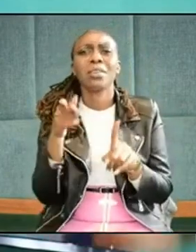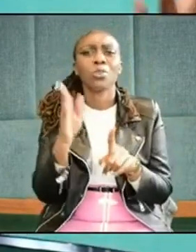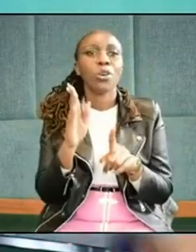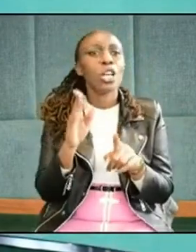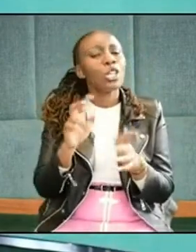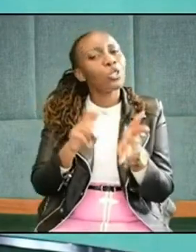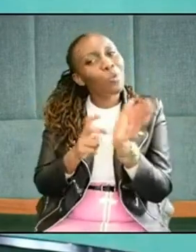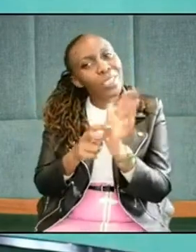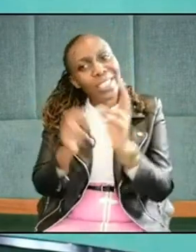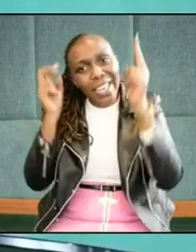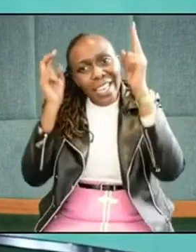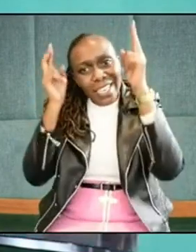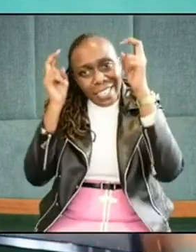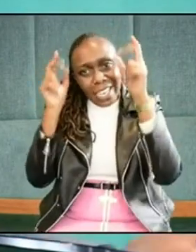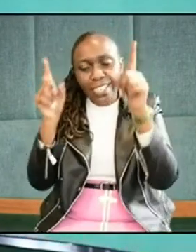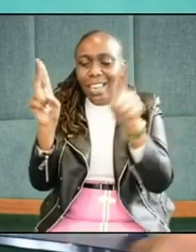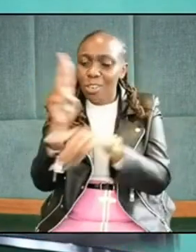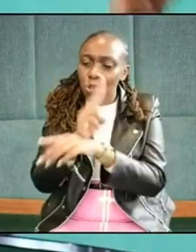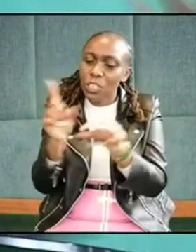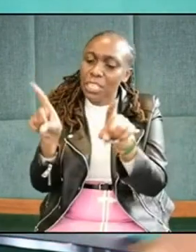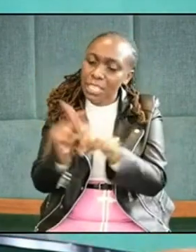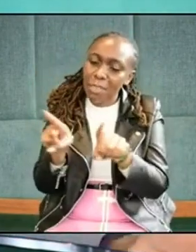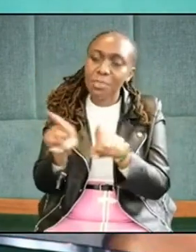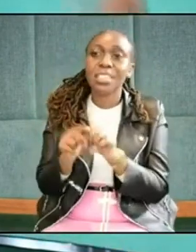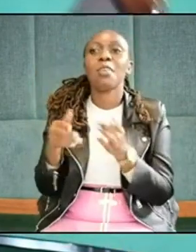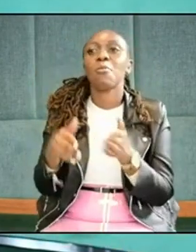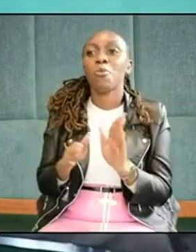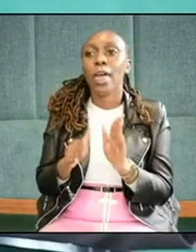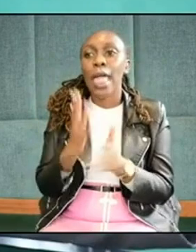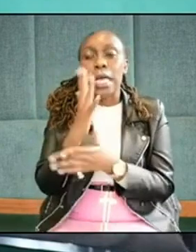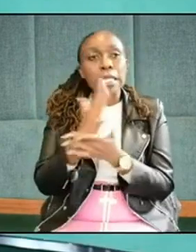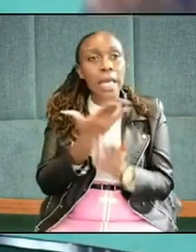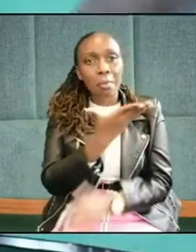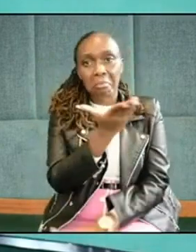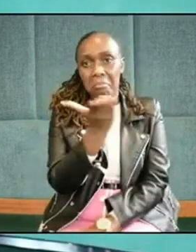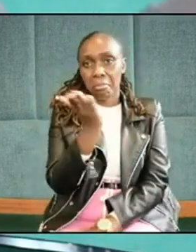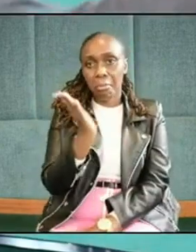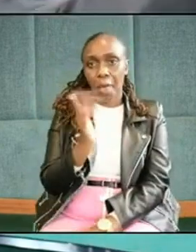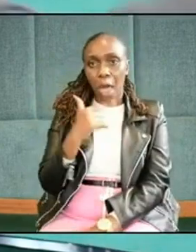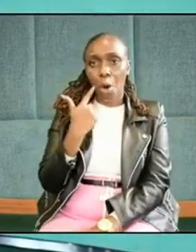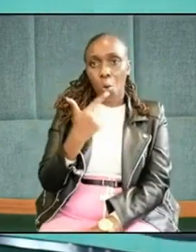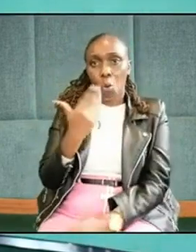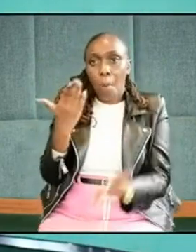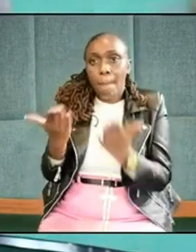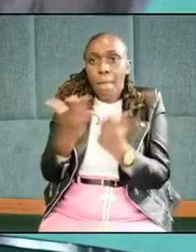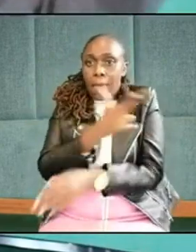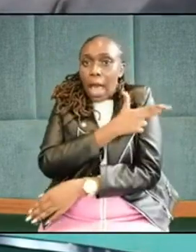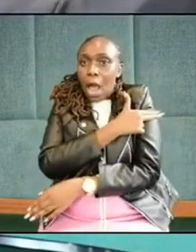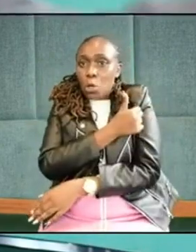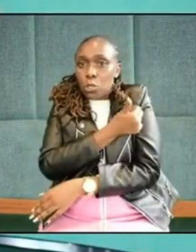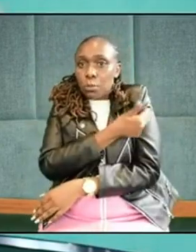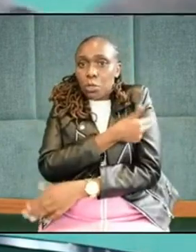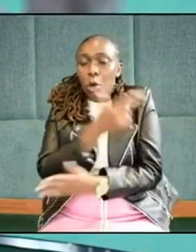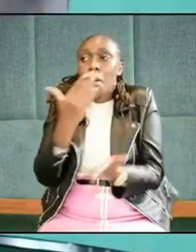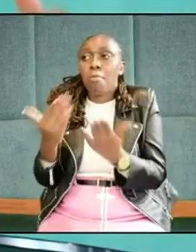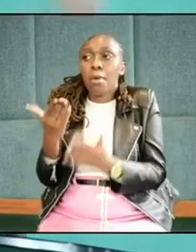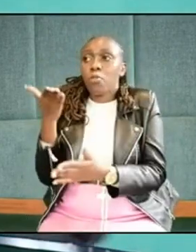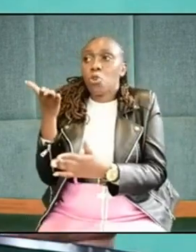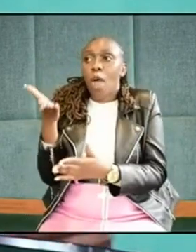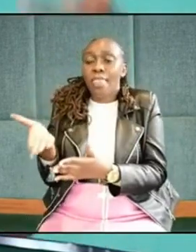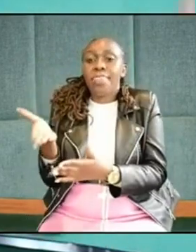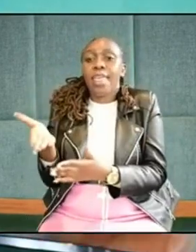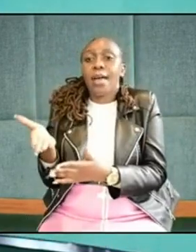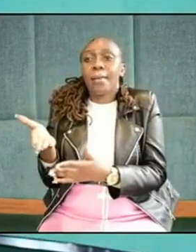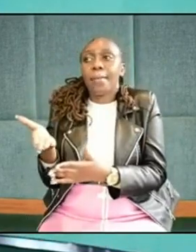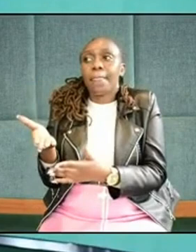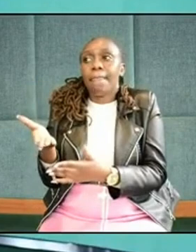thing. Some of us today as we are here, or some of us who are maybe in the hospital, you may be there and where